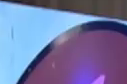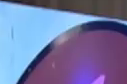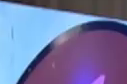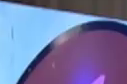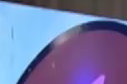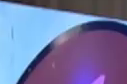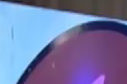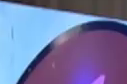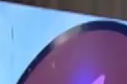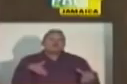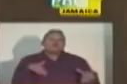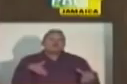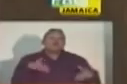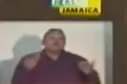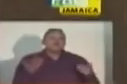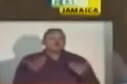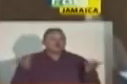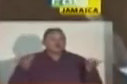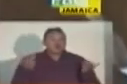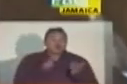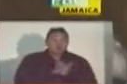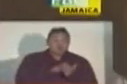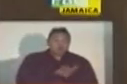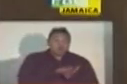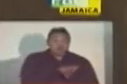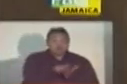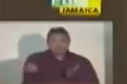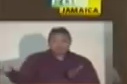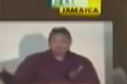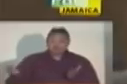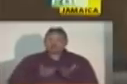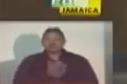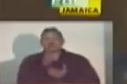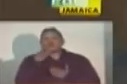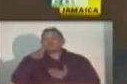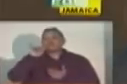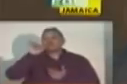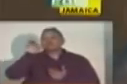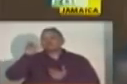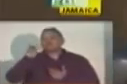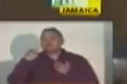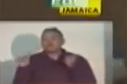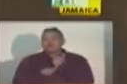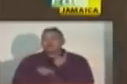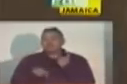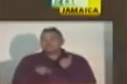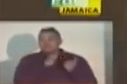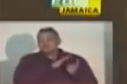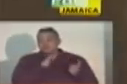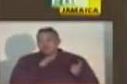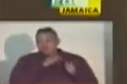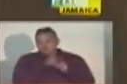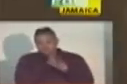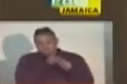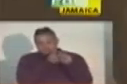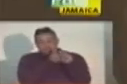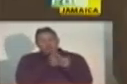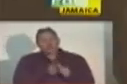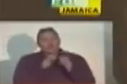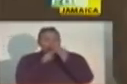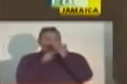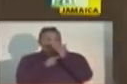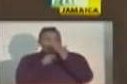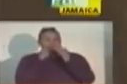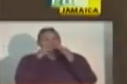donations. The donations made through Petrojam under this board have followed the